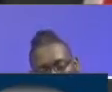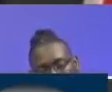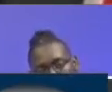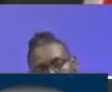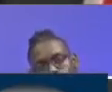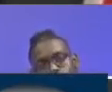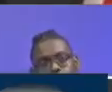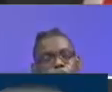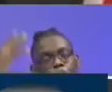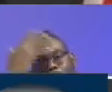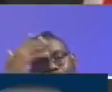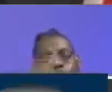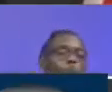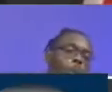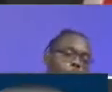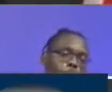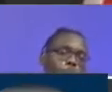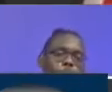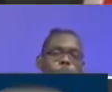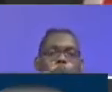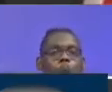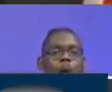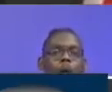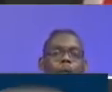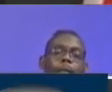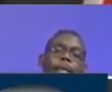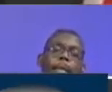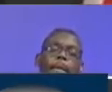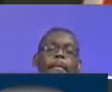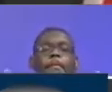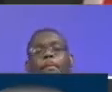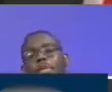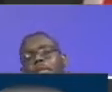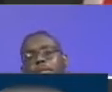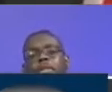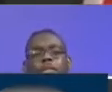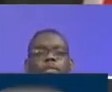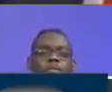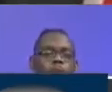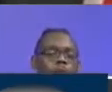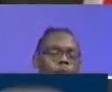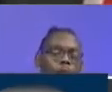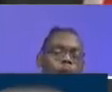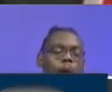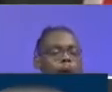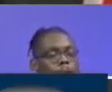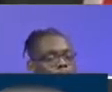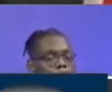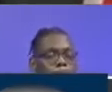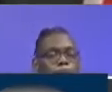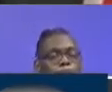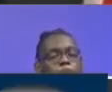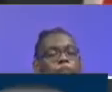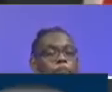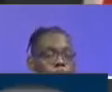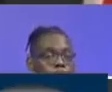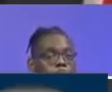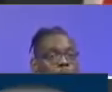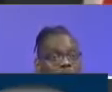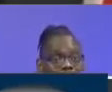therapy. Right? And when you're not in the water, you wear your mask and you do not